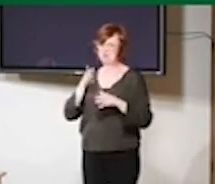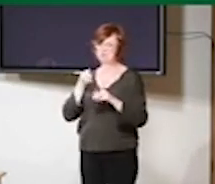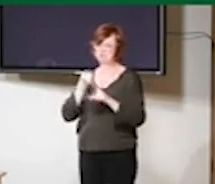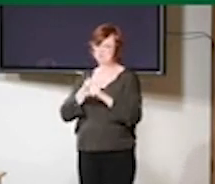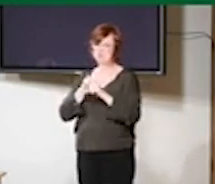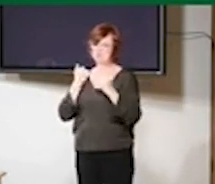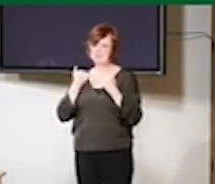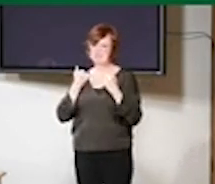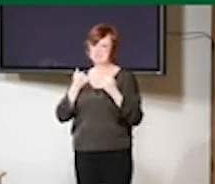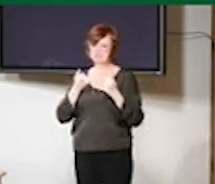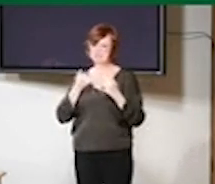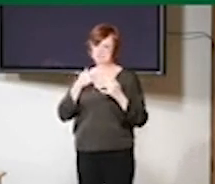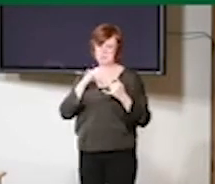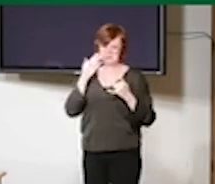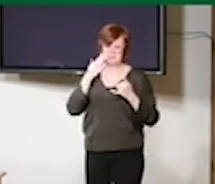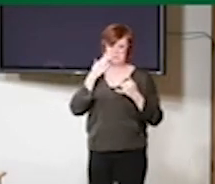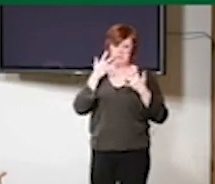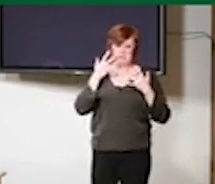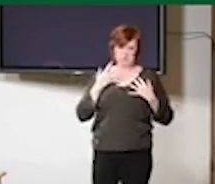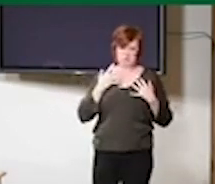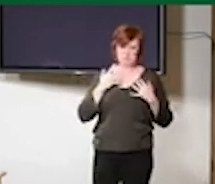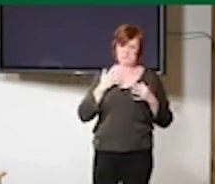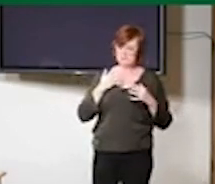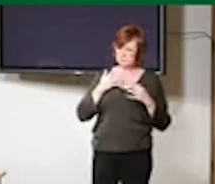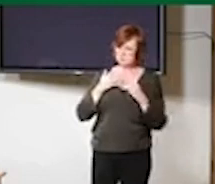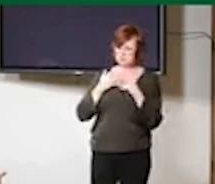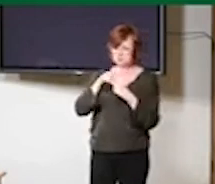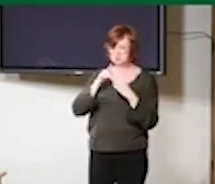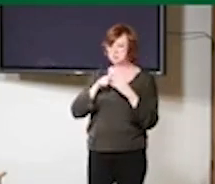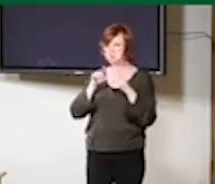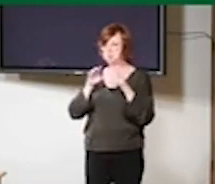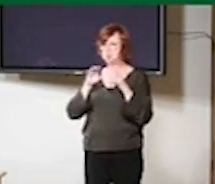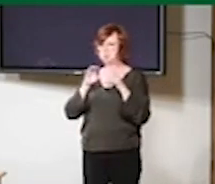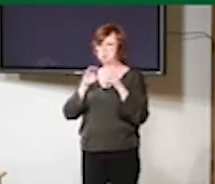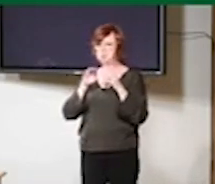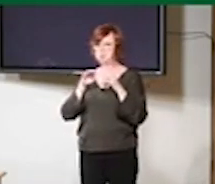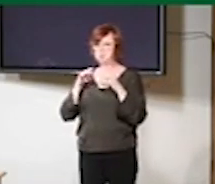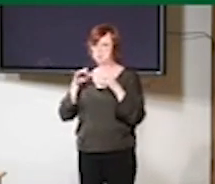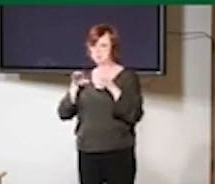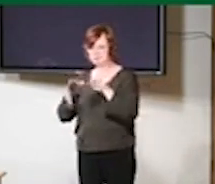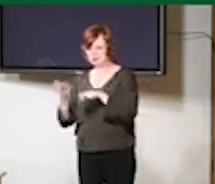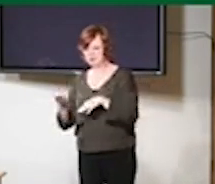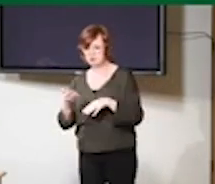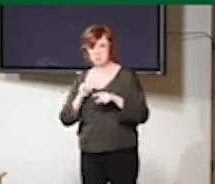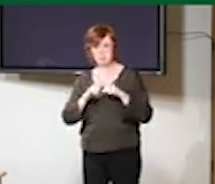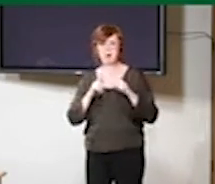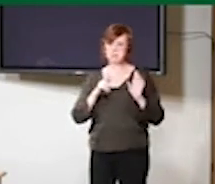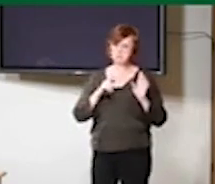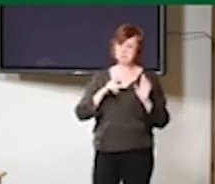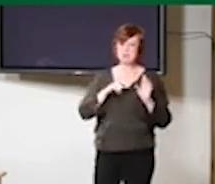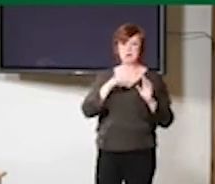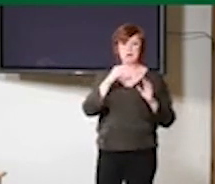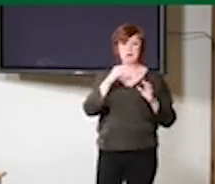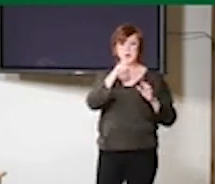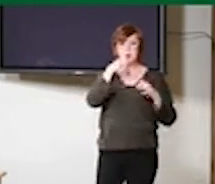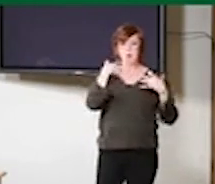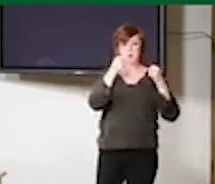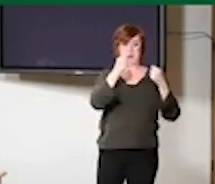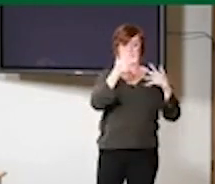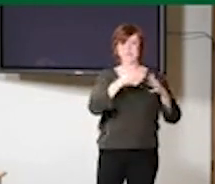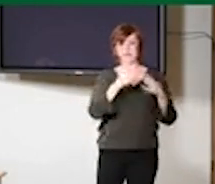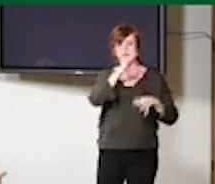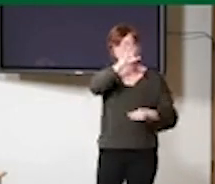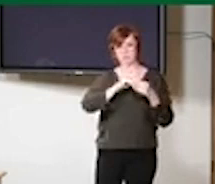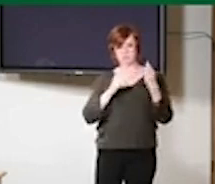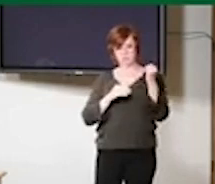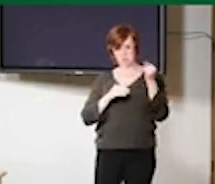but we also have to look that now we have a total of 14 people who have recovered as well. So as we move along, we will